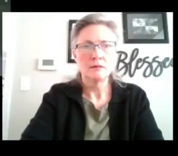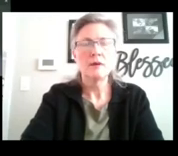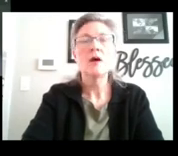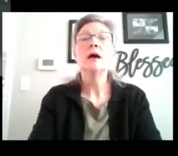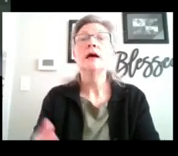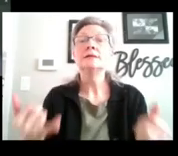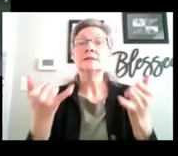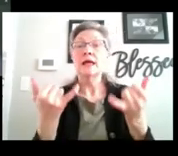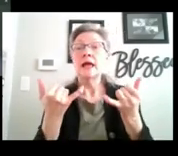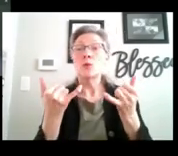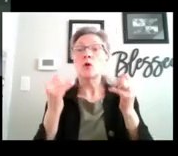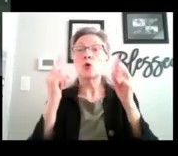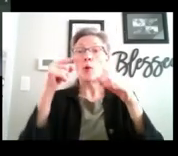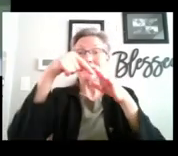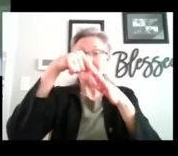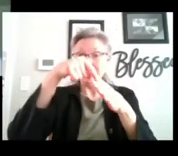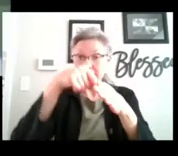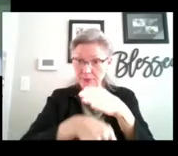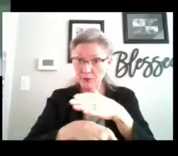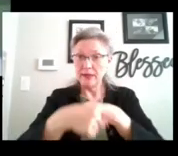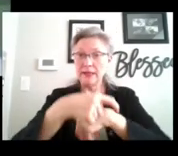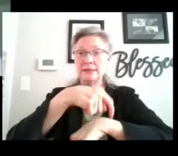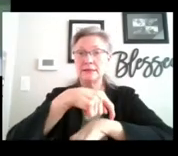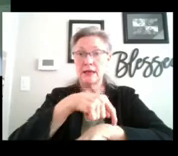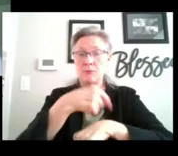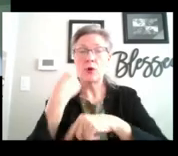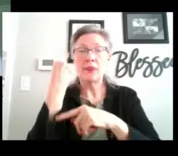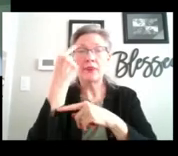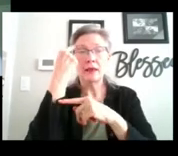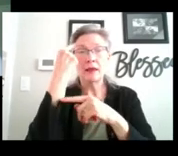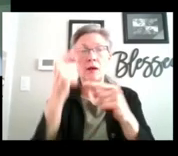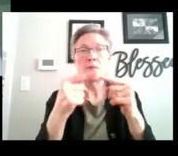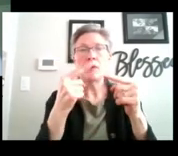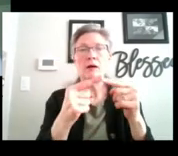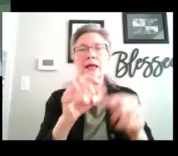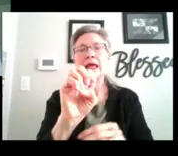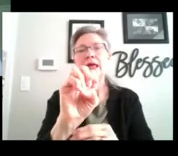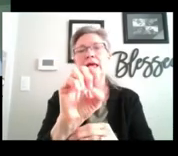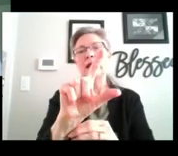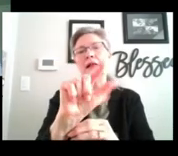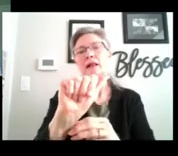going to dig just a little bit deeper into time. We're going to be thinking about elapsed time.